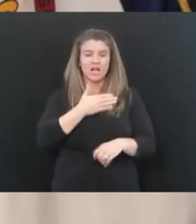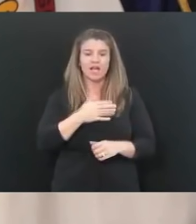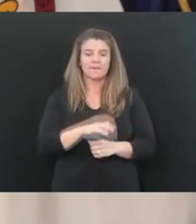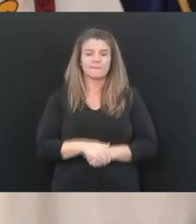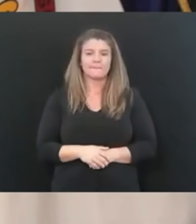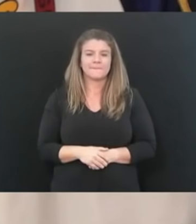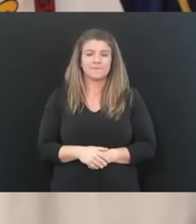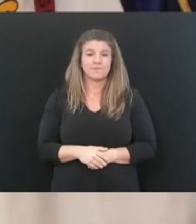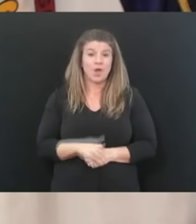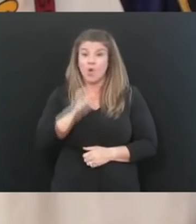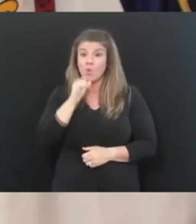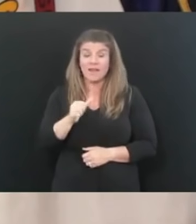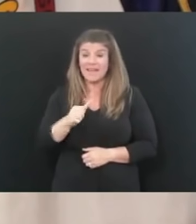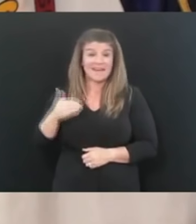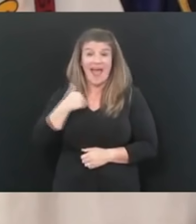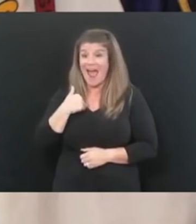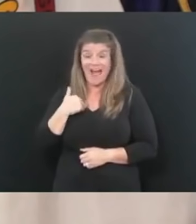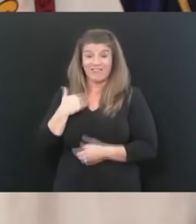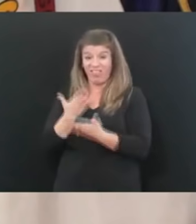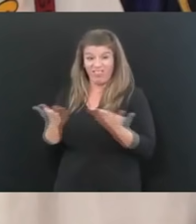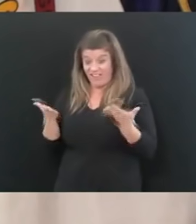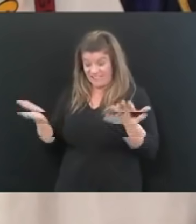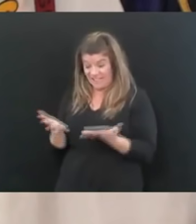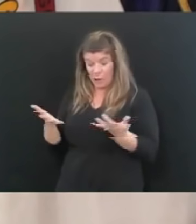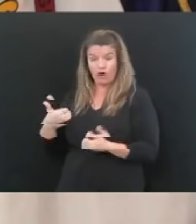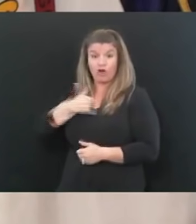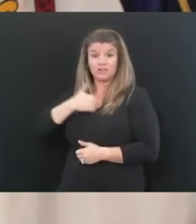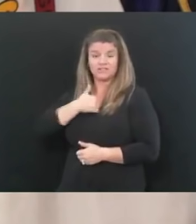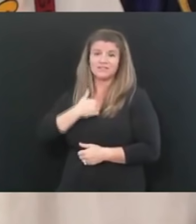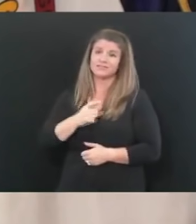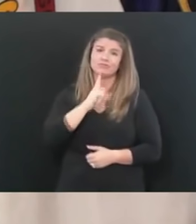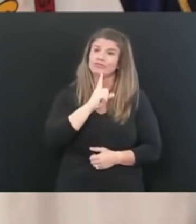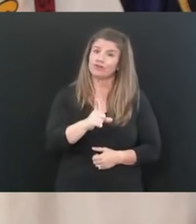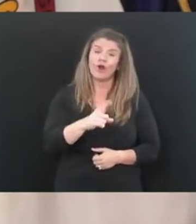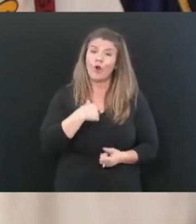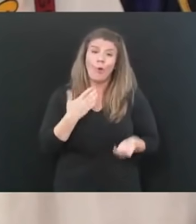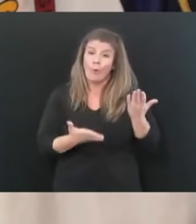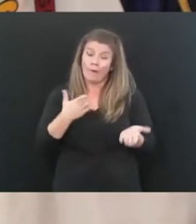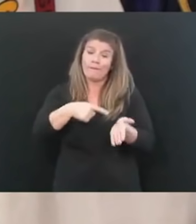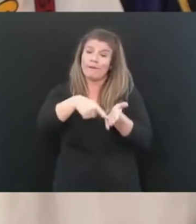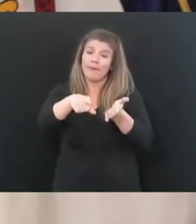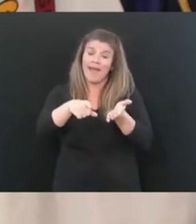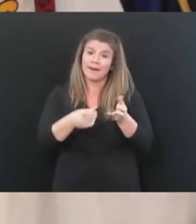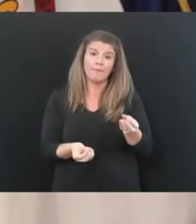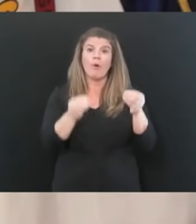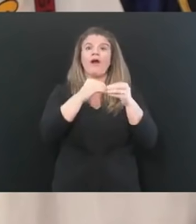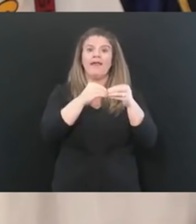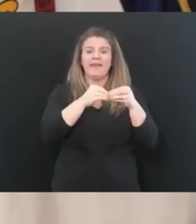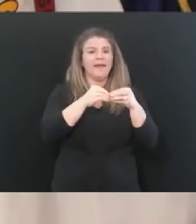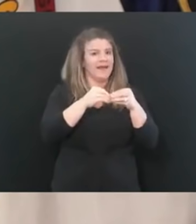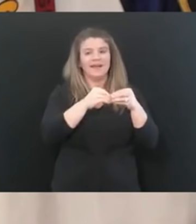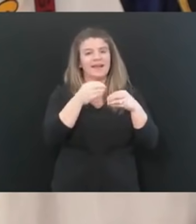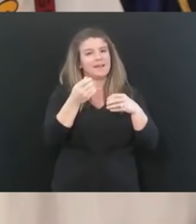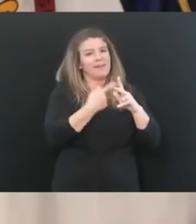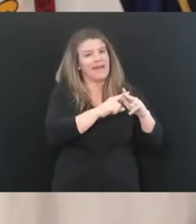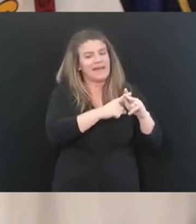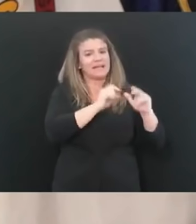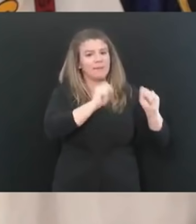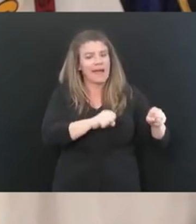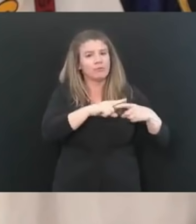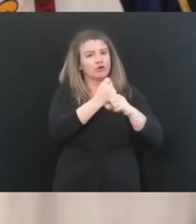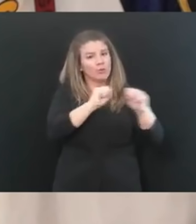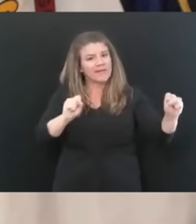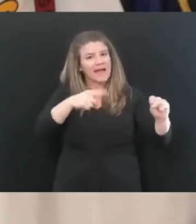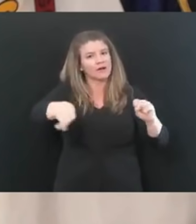have materials, and so, you know, sure, we may have paid too much on a couple of things, you know, in the beginning to be able to protect